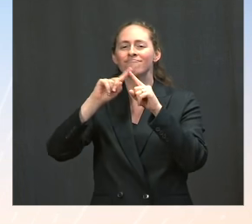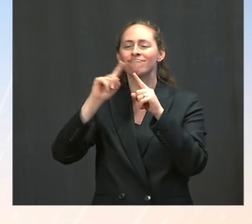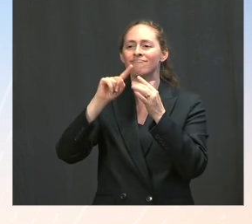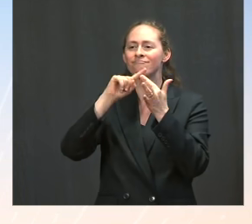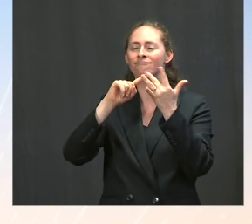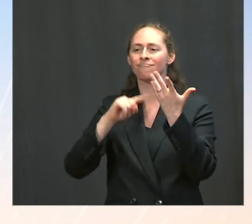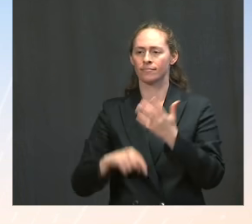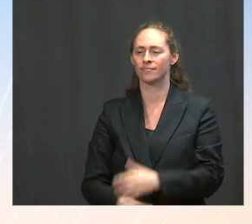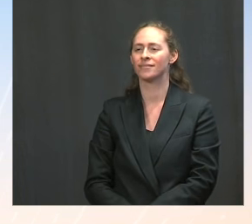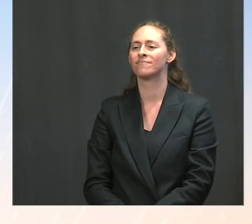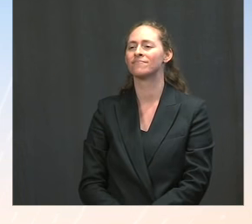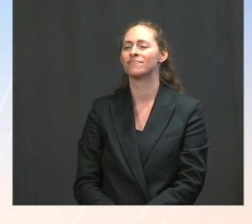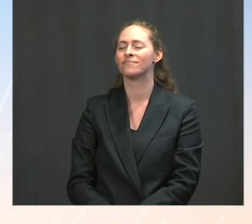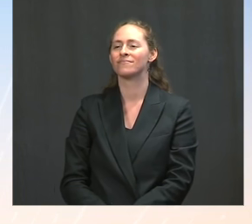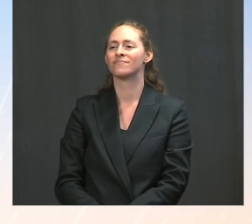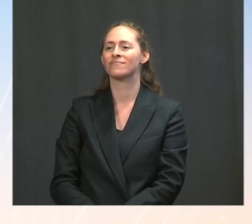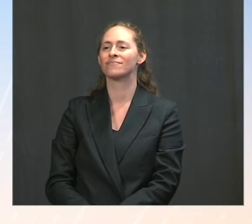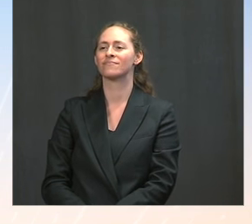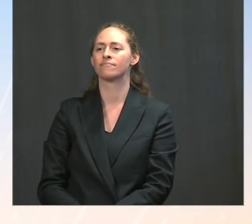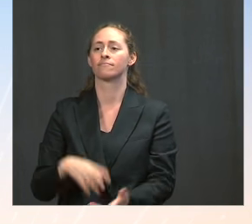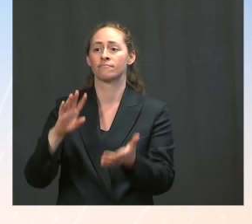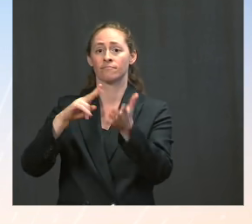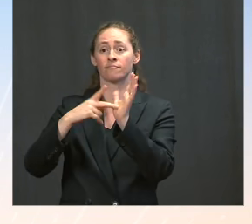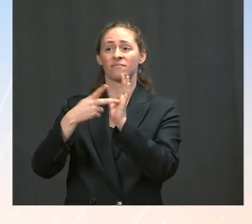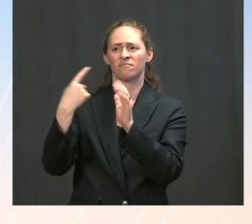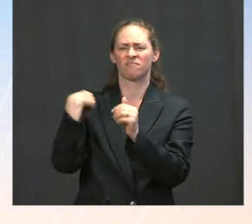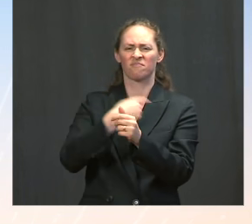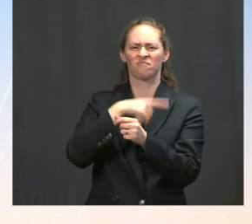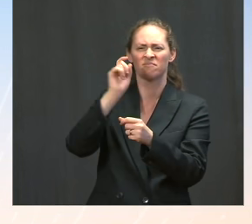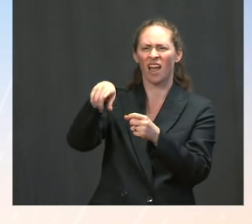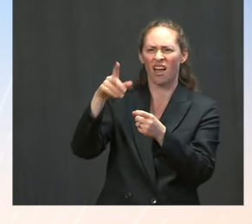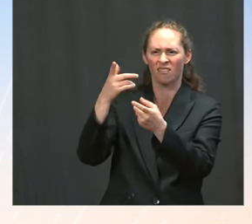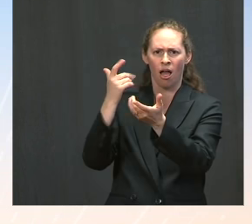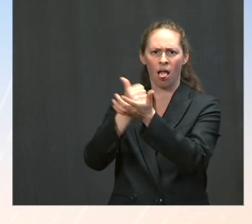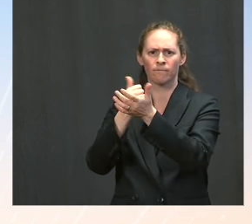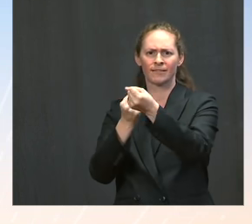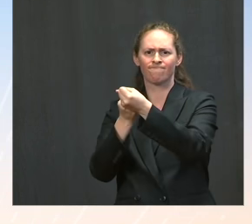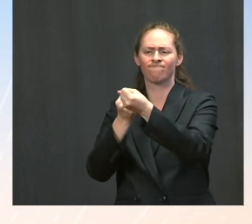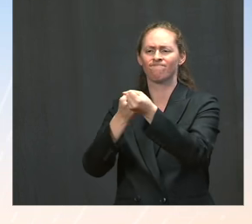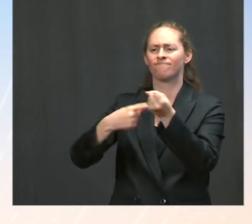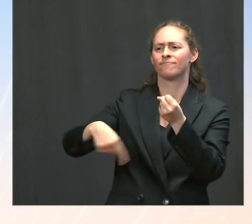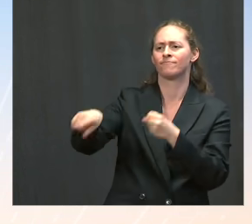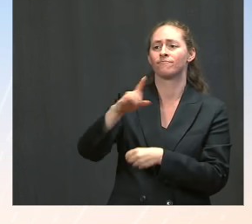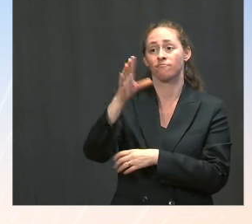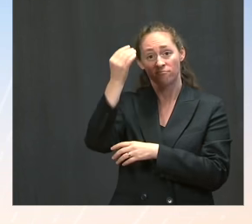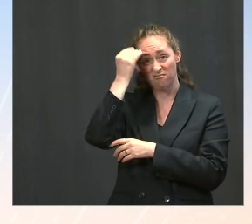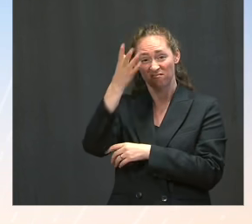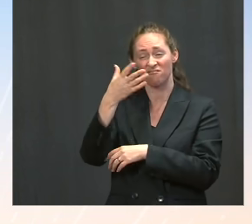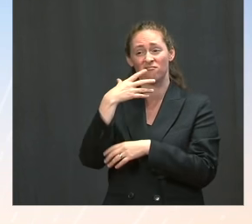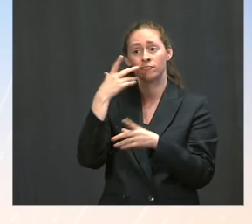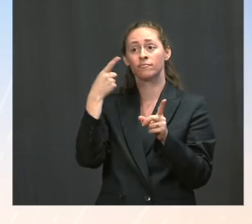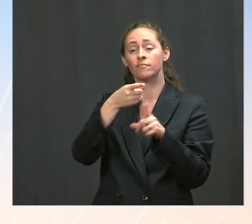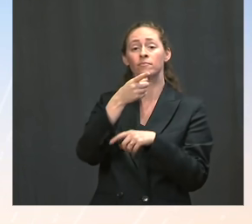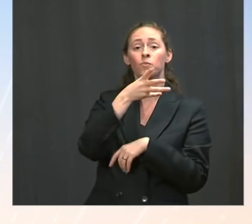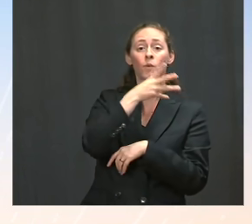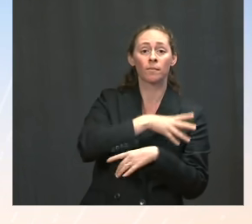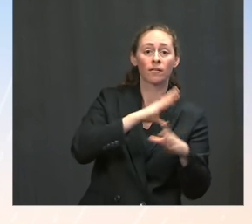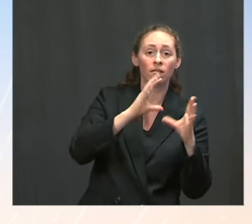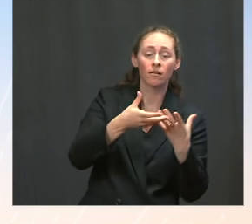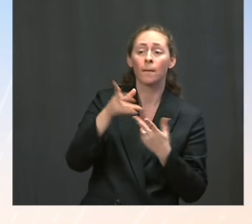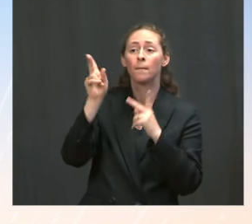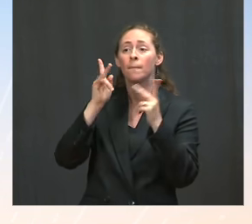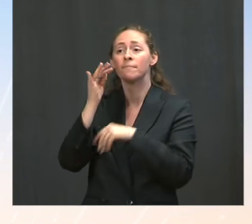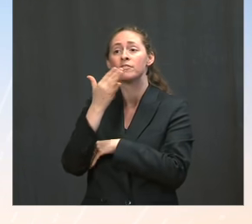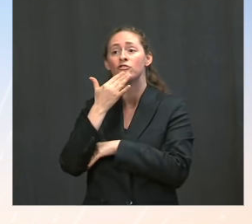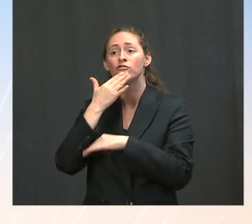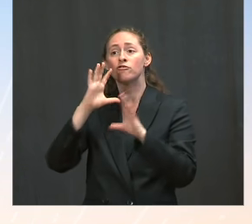And by the way, we need to make sure that women and people of color and people in rural areas have those digital skills so they can get